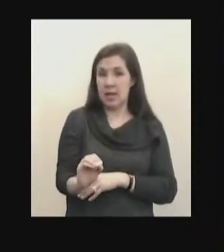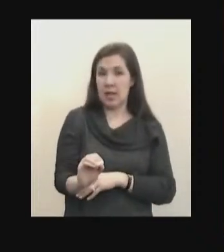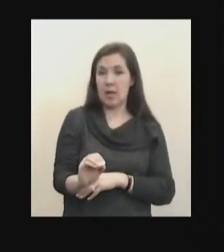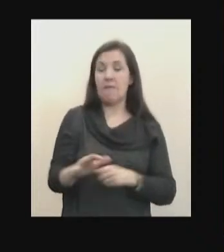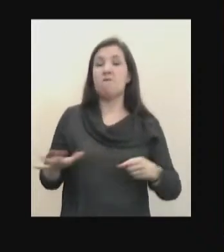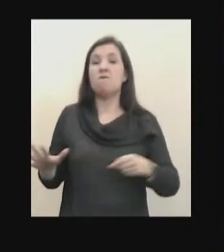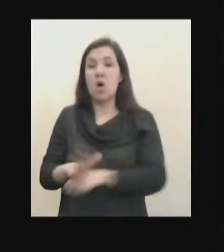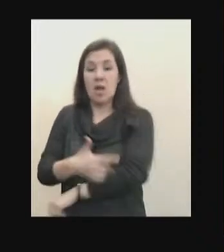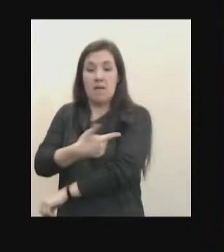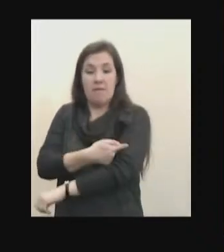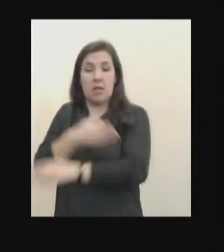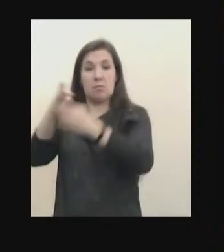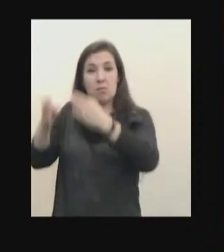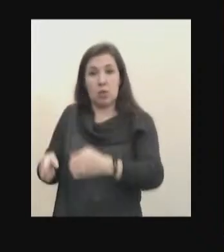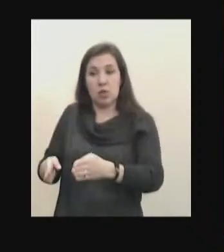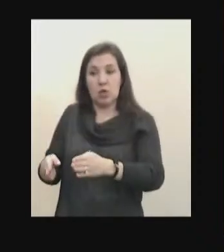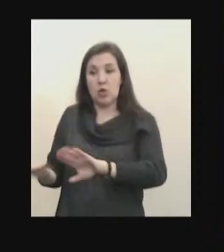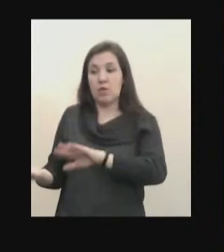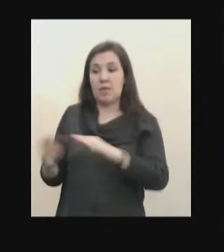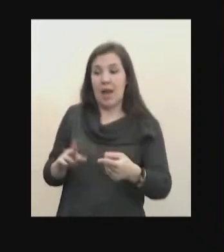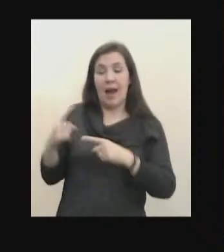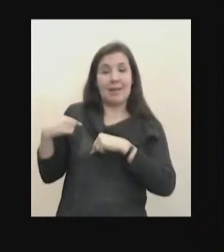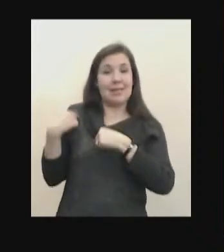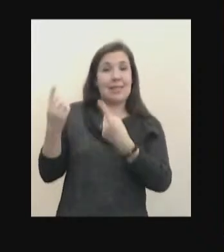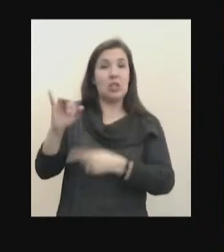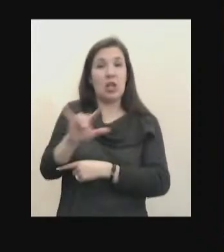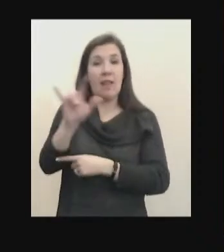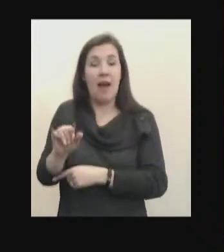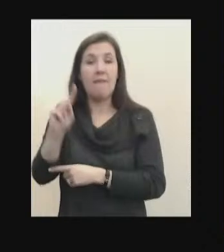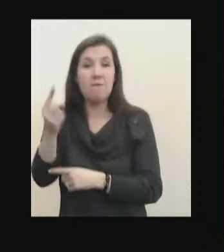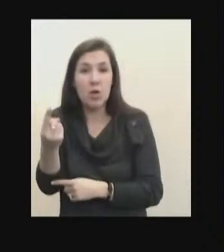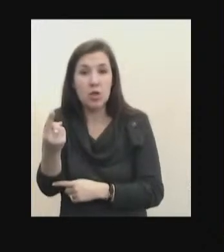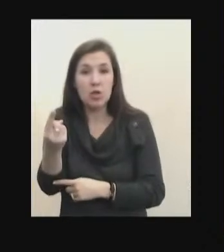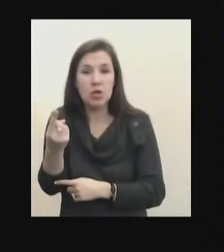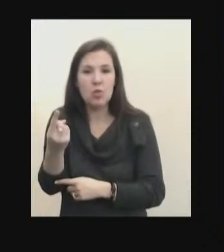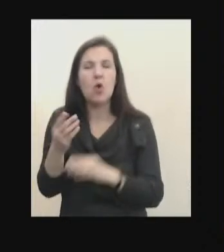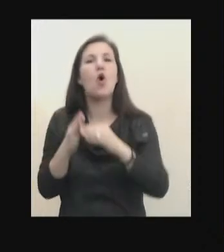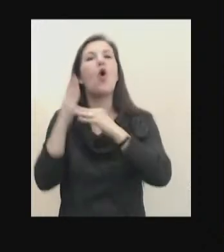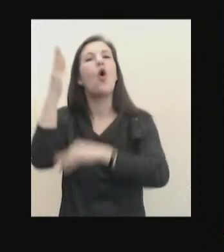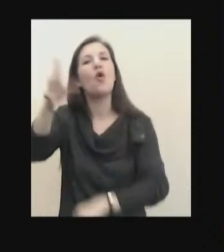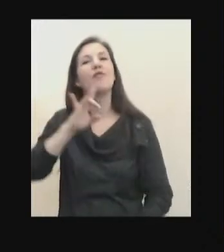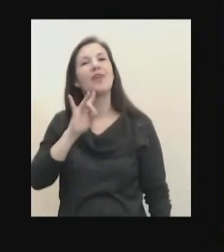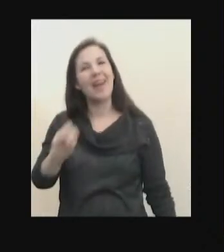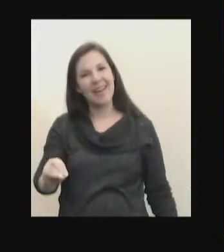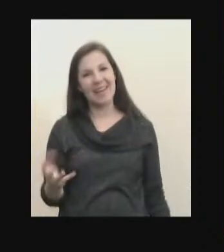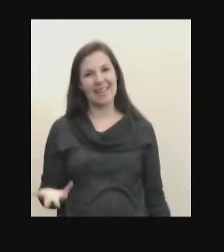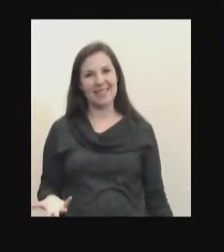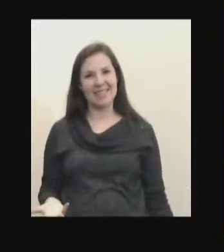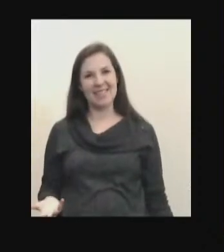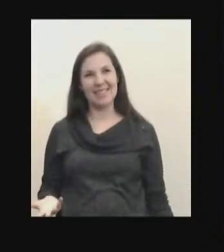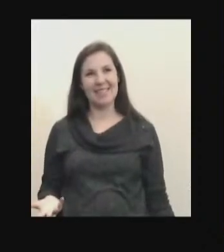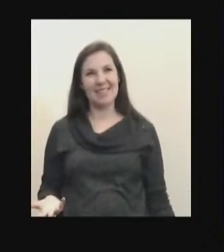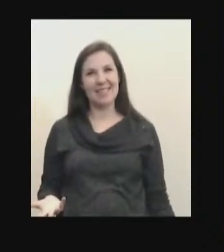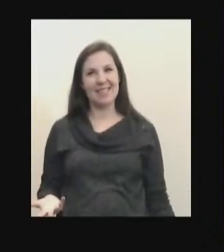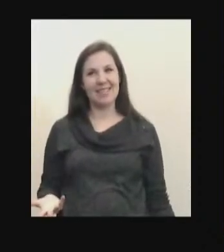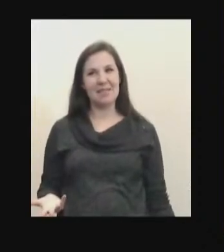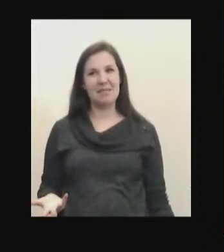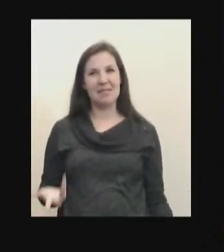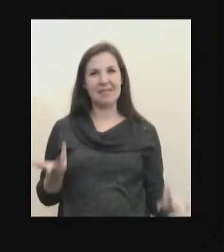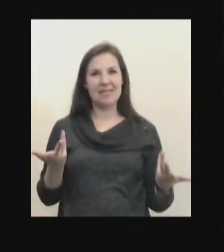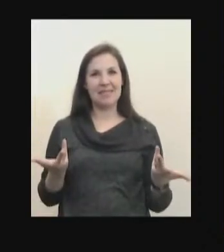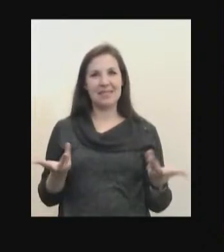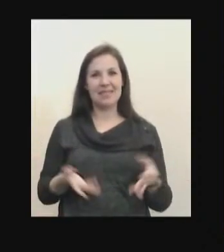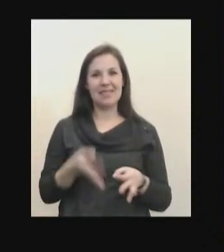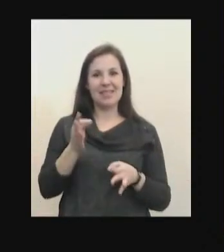persons who died since July 1st were 80 or older. And it's just simple. If